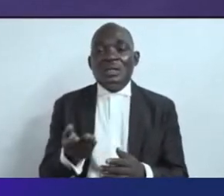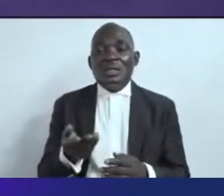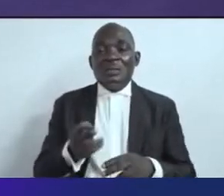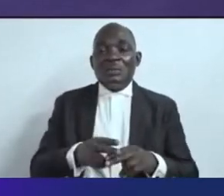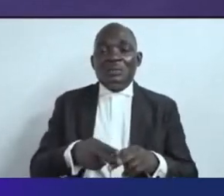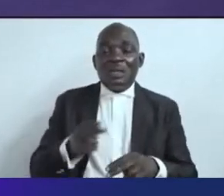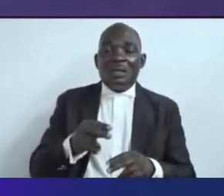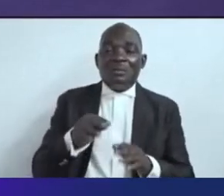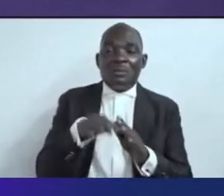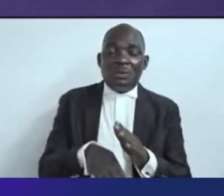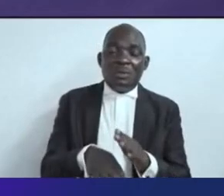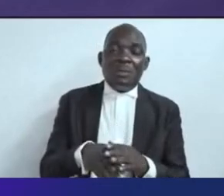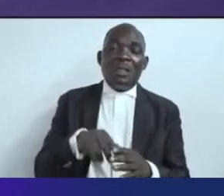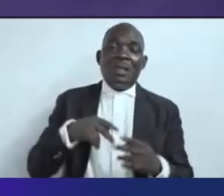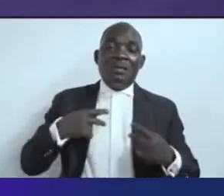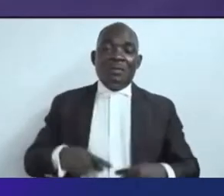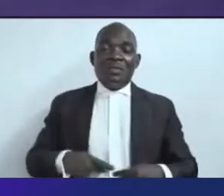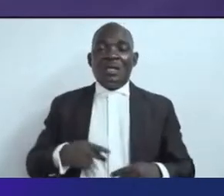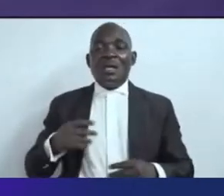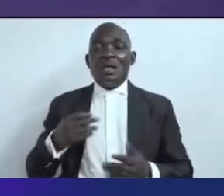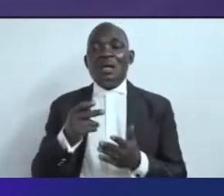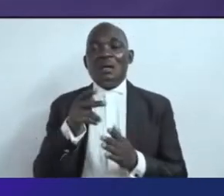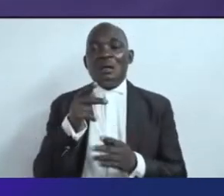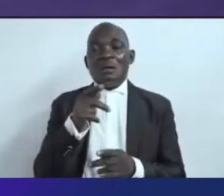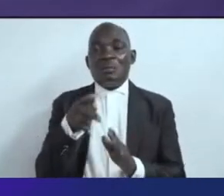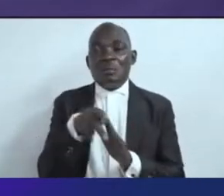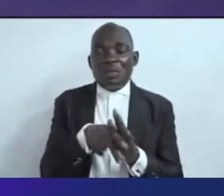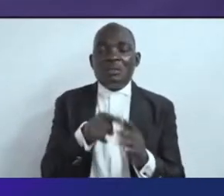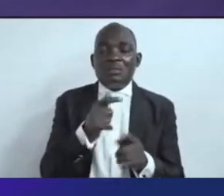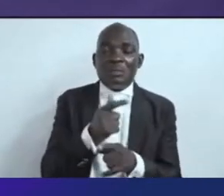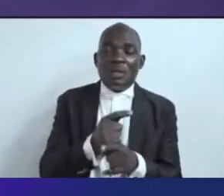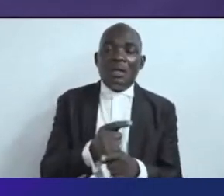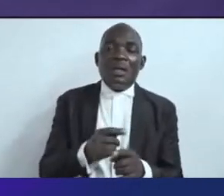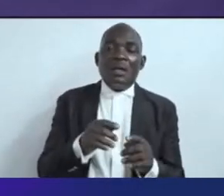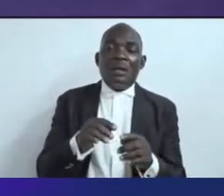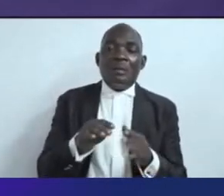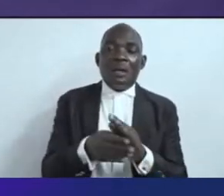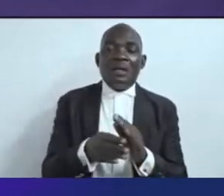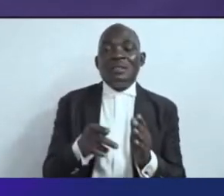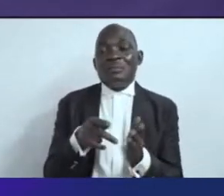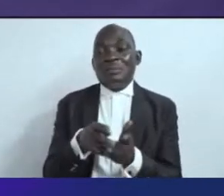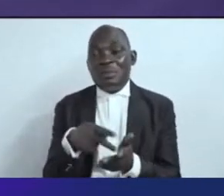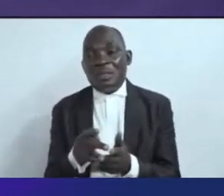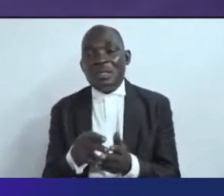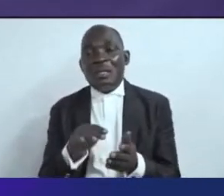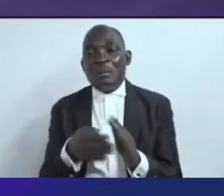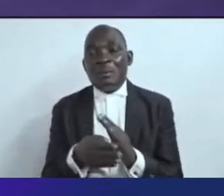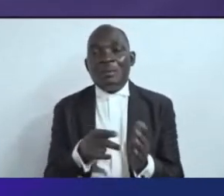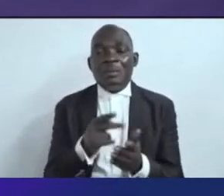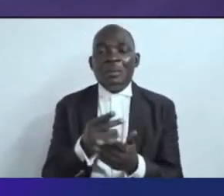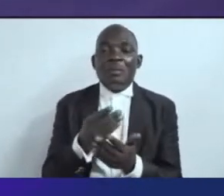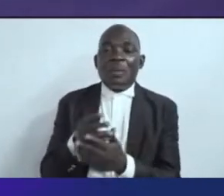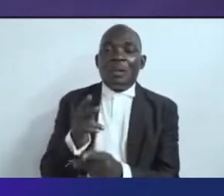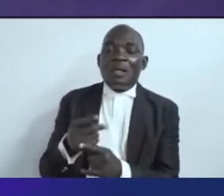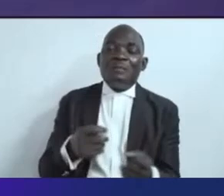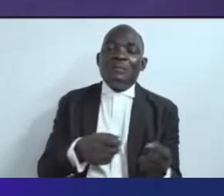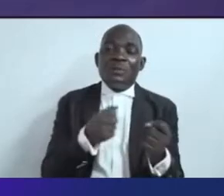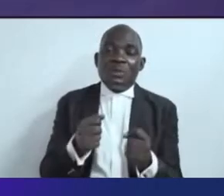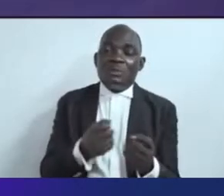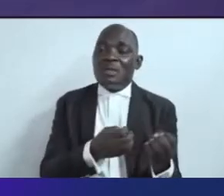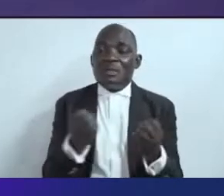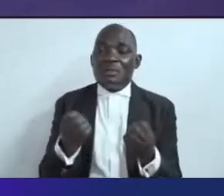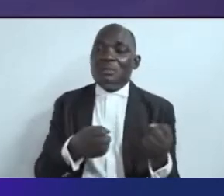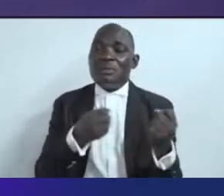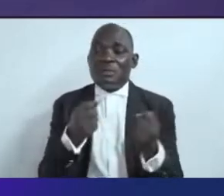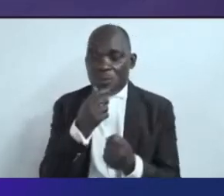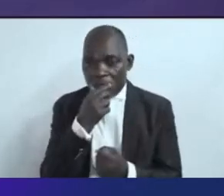the fiscal policy is on track. You look at the balance of payments, reserves are stronger, exports are